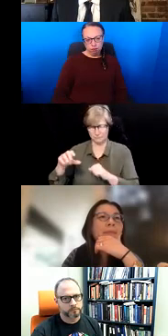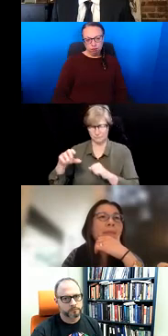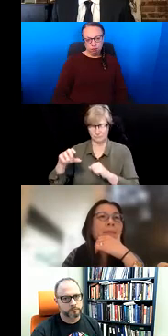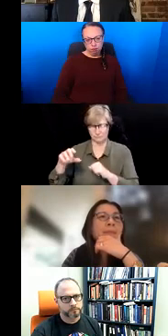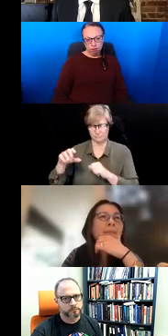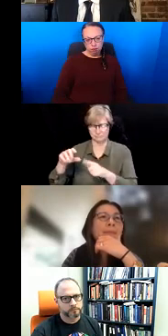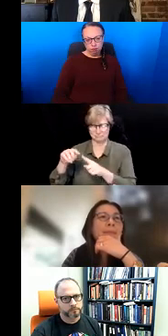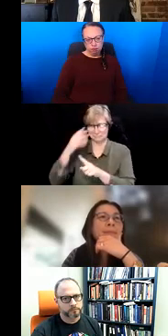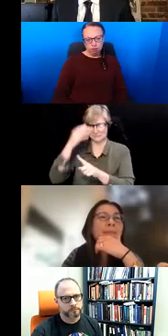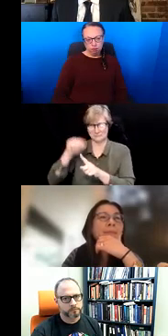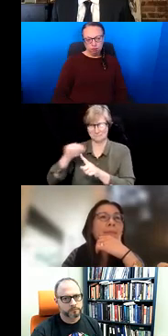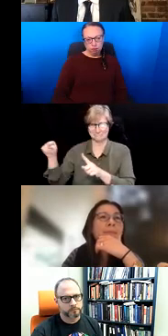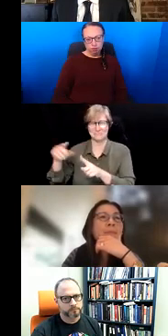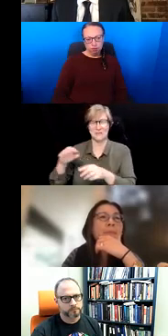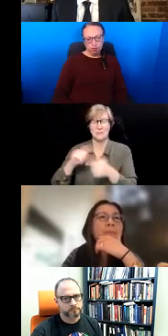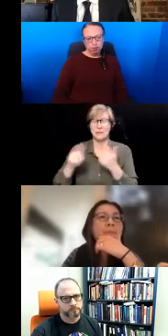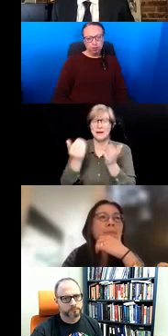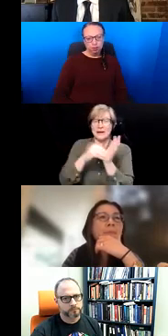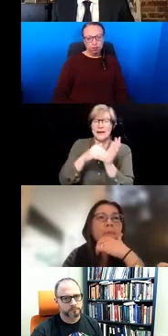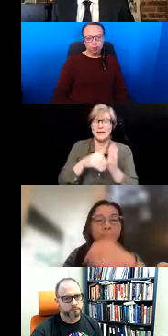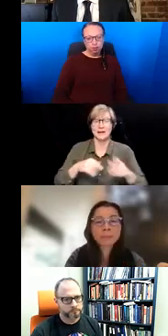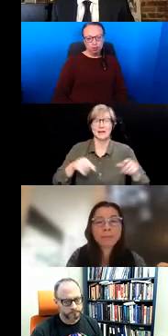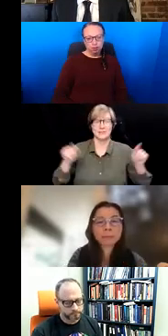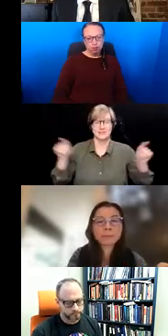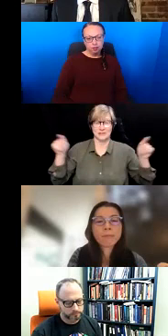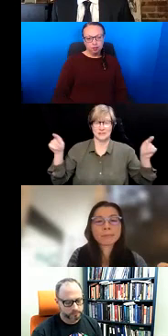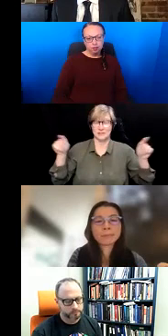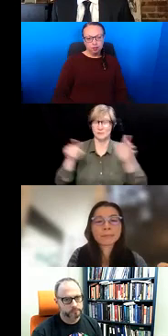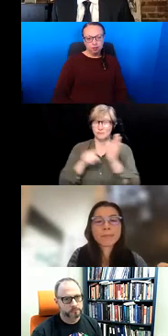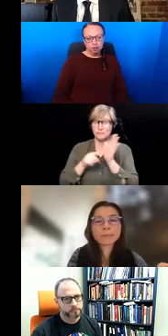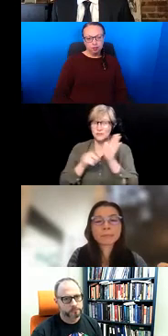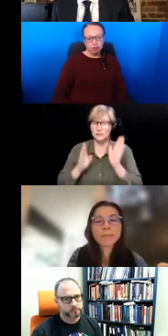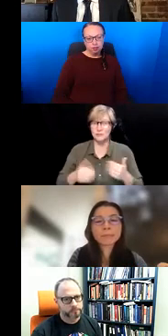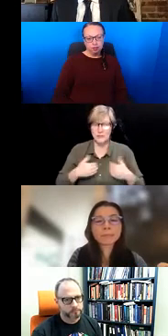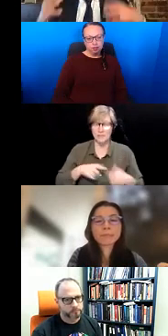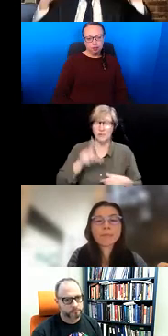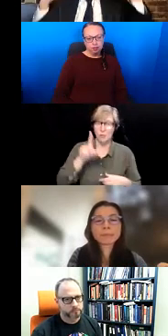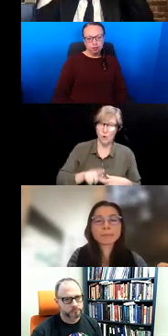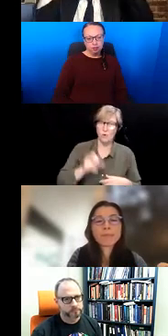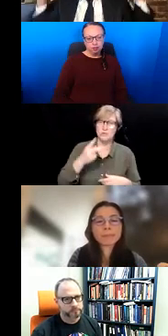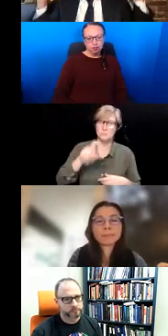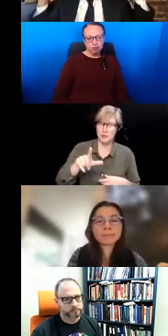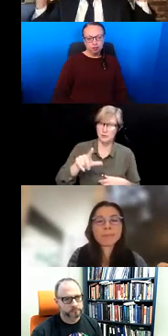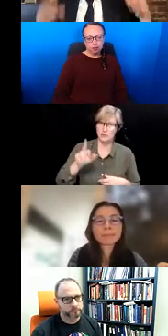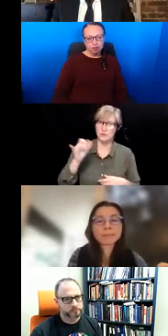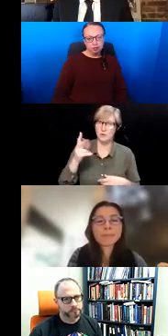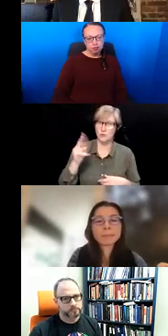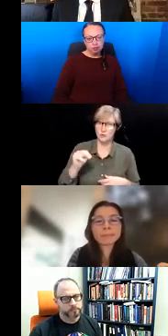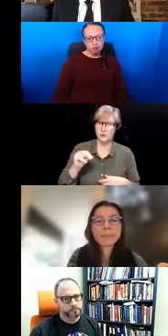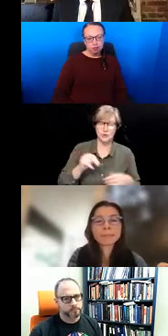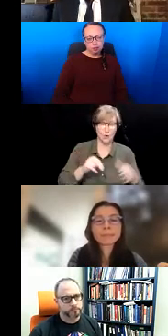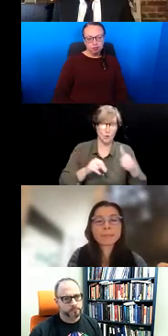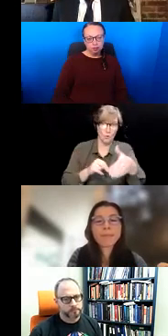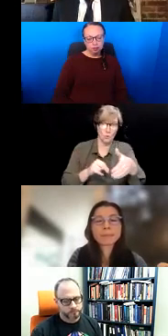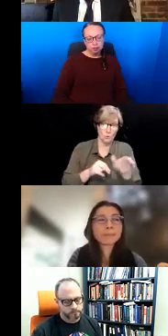electrode, which I think, again, speaks to the idea that the technology has a pretty low spatial resolution. So they're probably just covering a large amount of